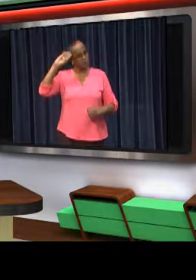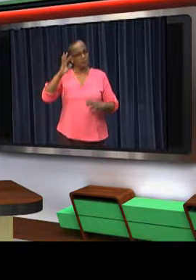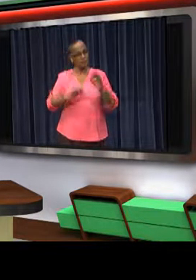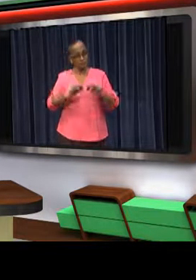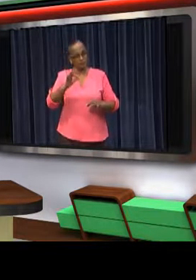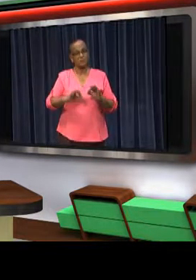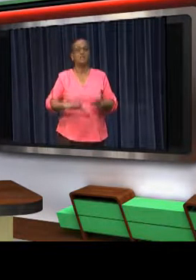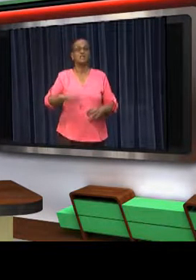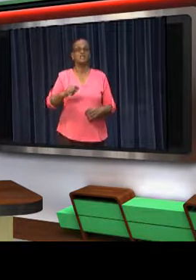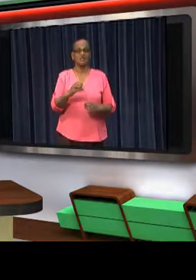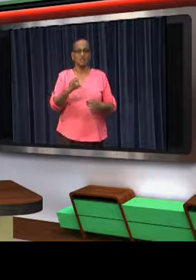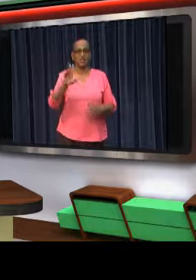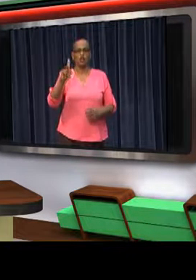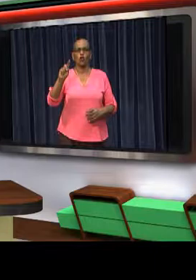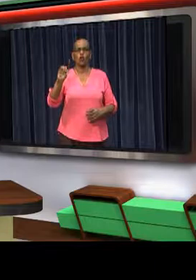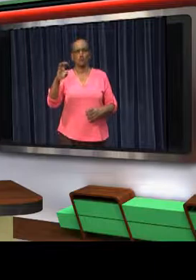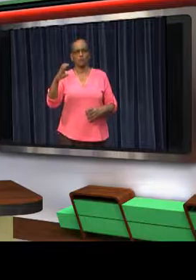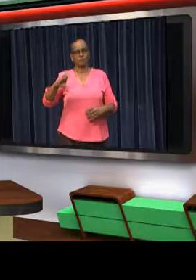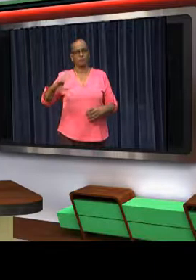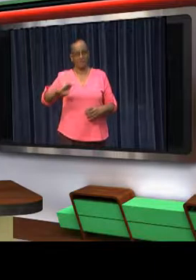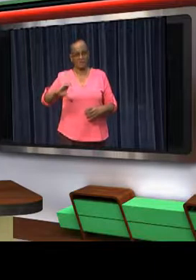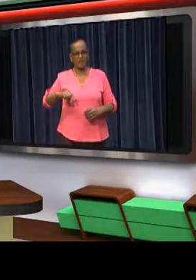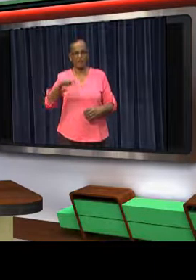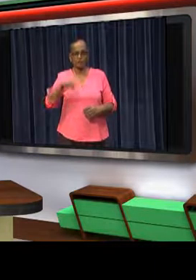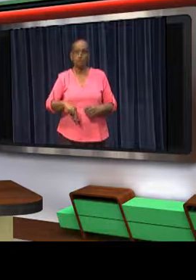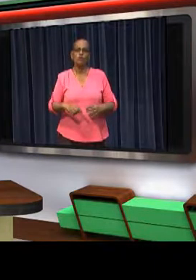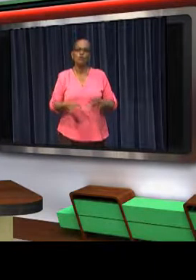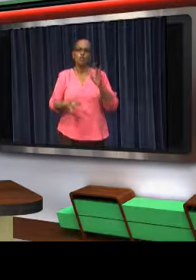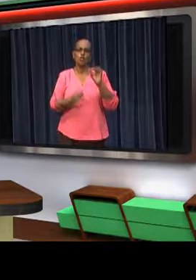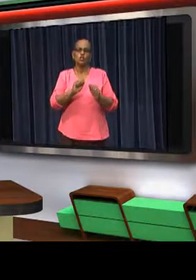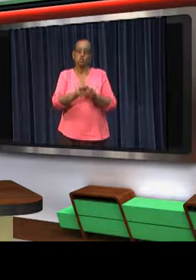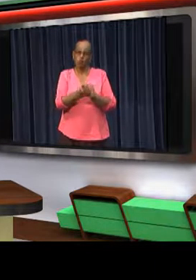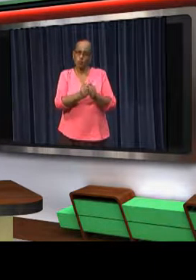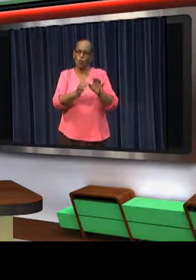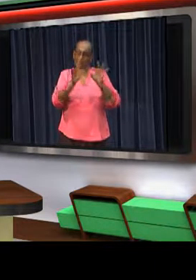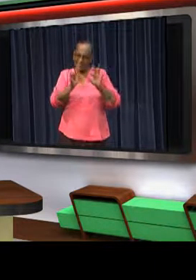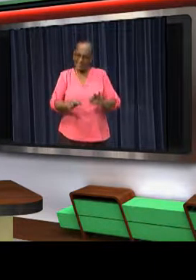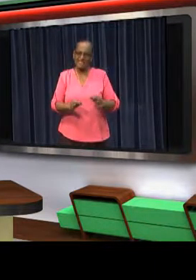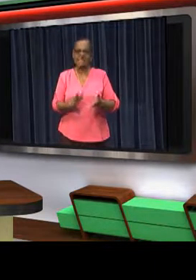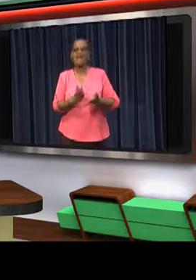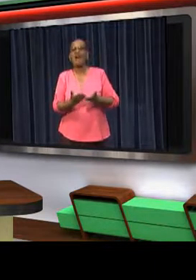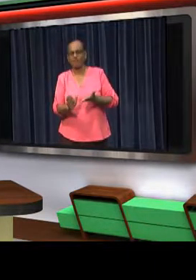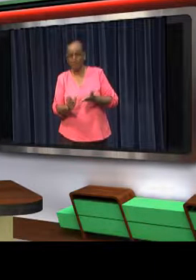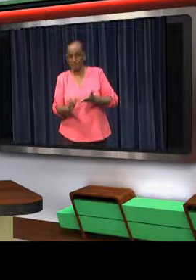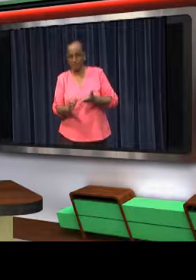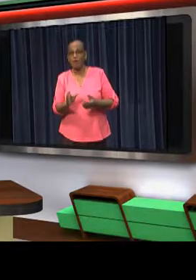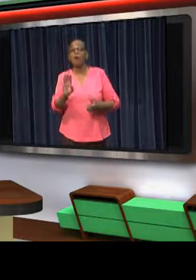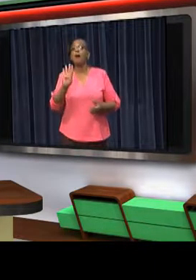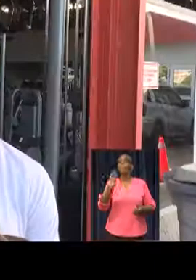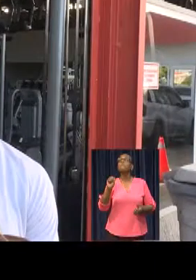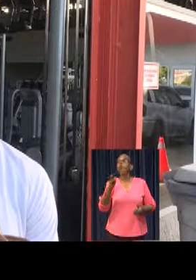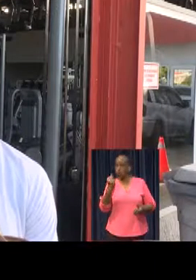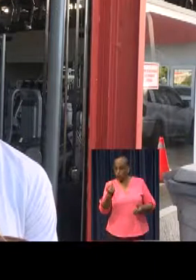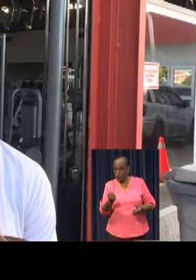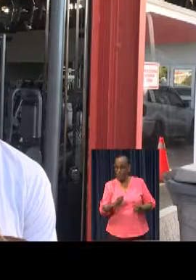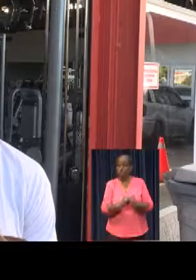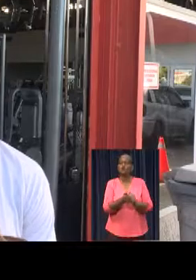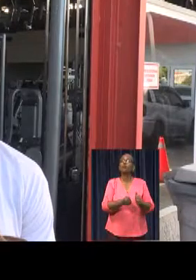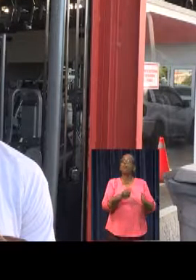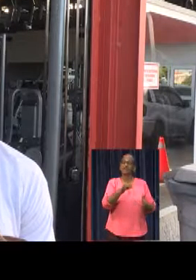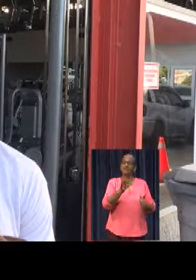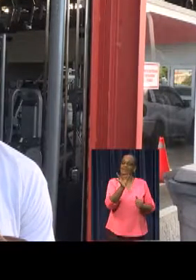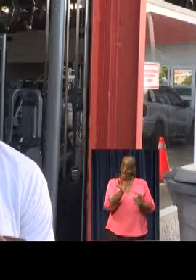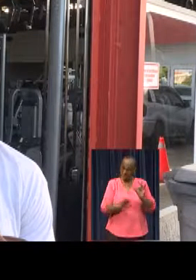Suriname, the Minister of Justice and Police, and the Chief of Police regarding the sports test.